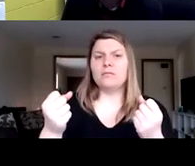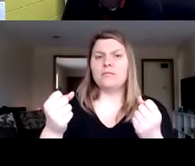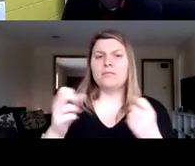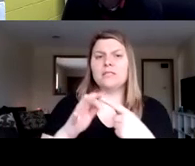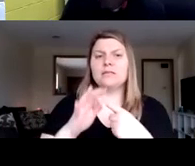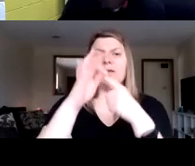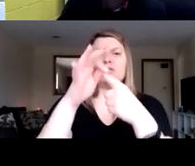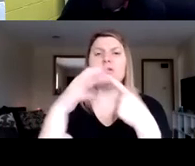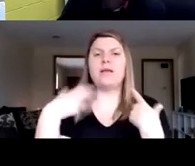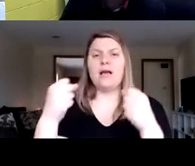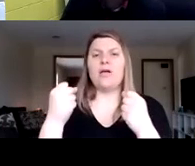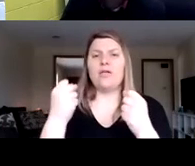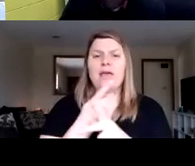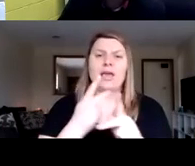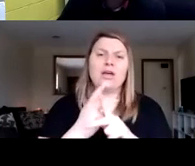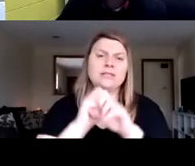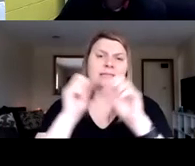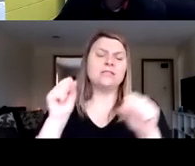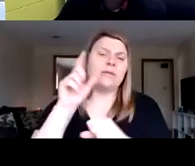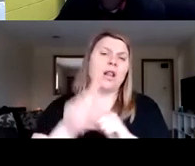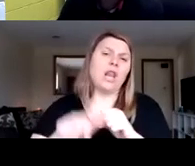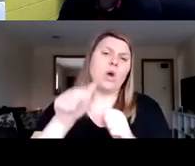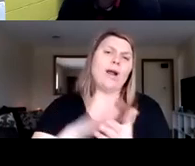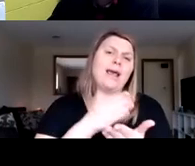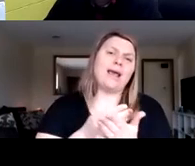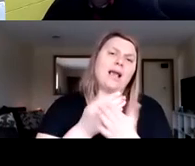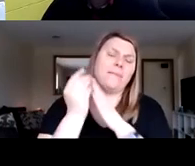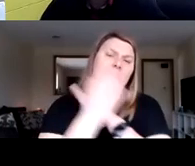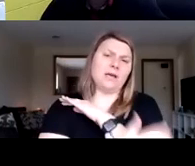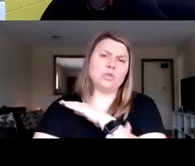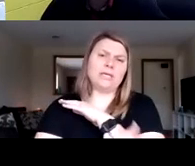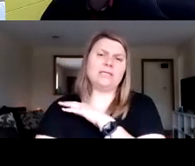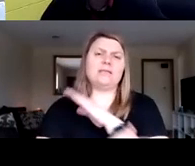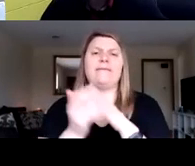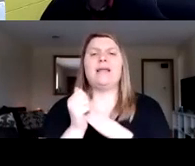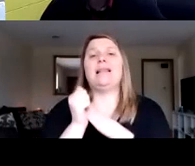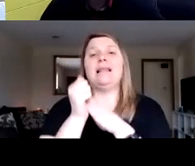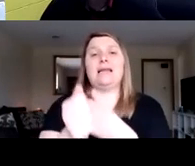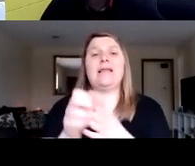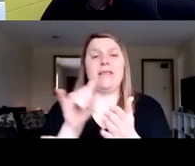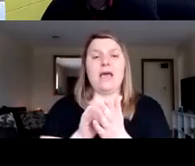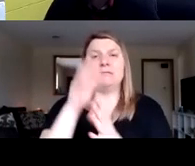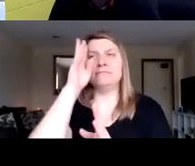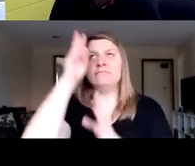healthcare systems in lower income countries, are kind of leading innovation. And